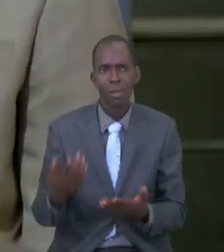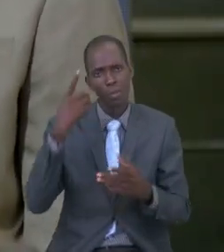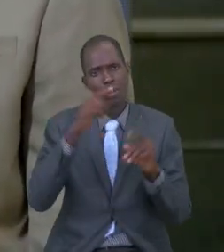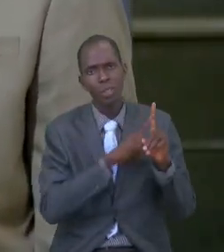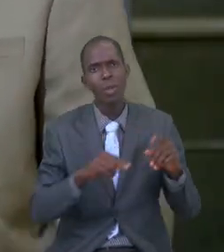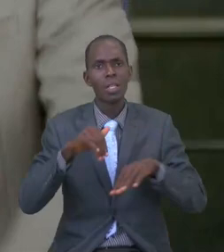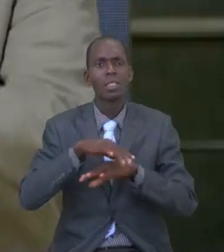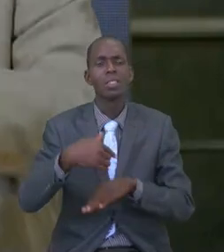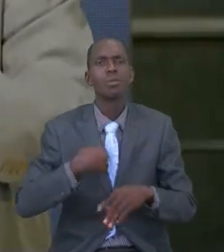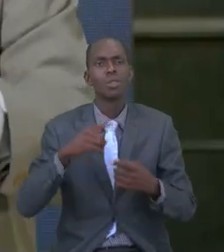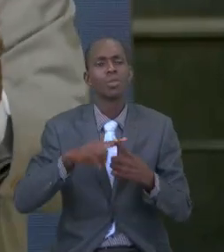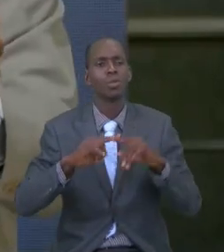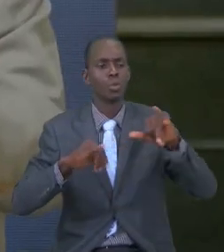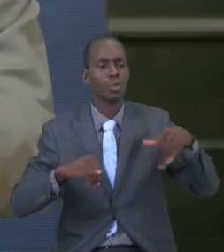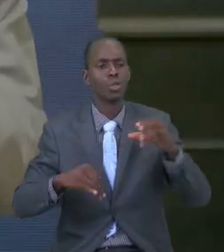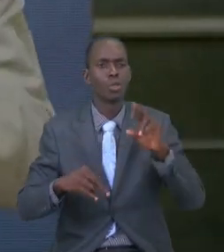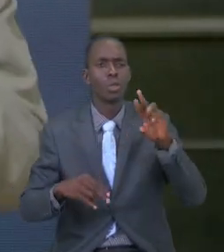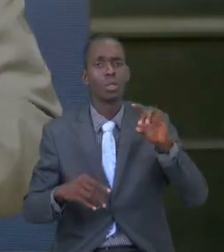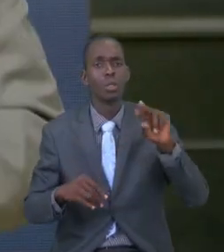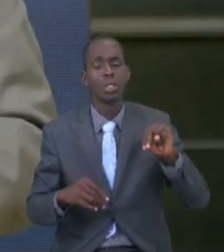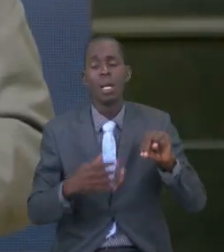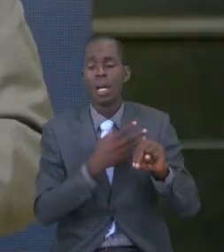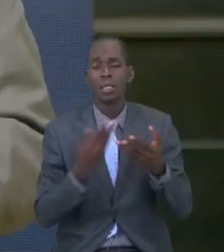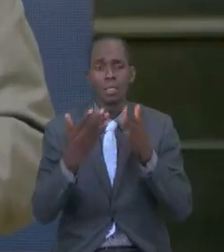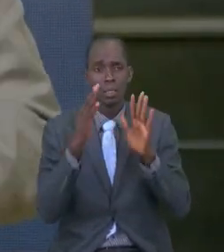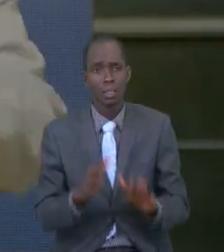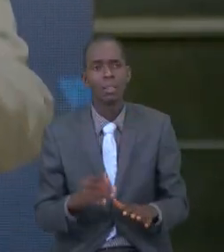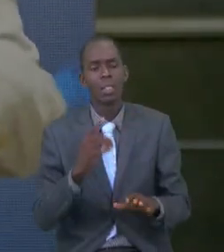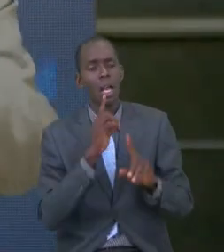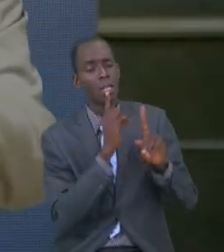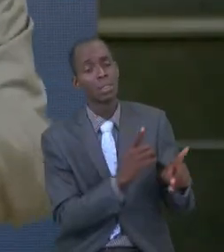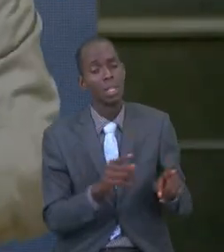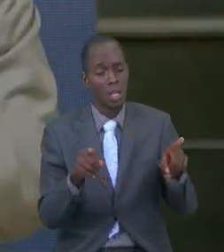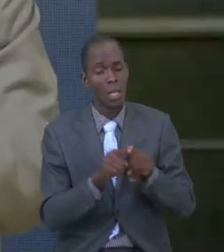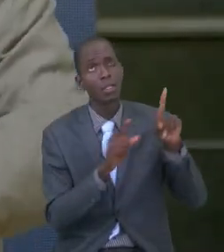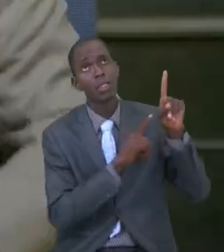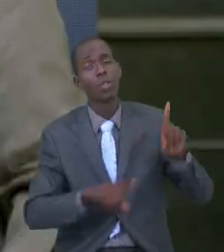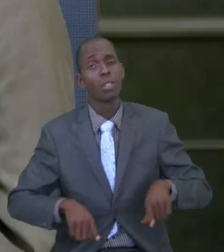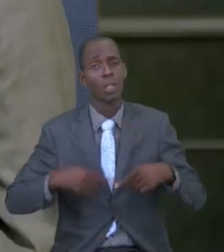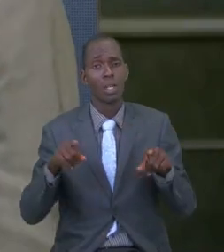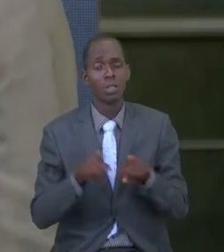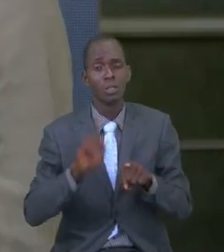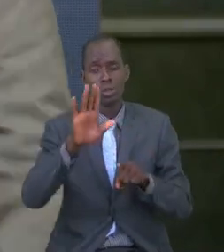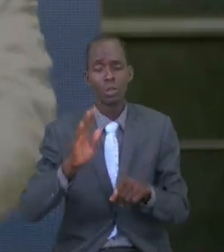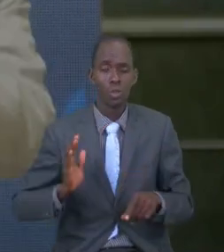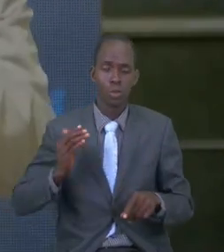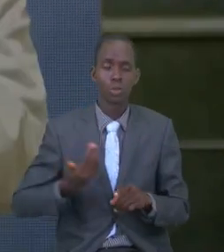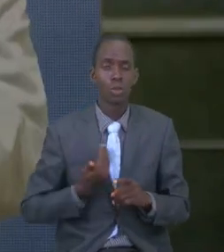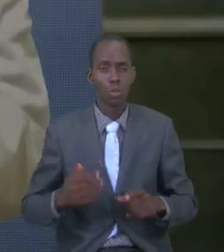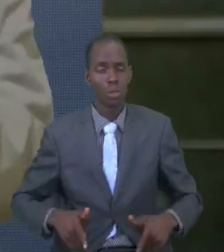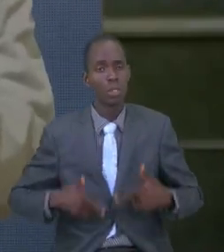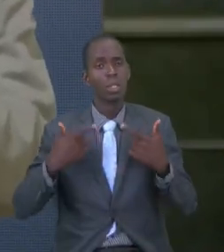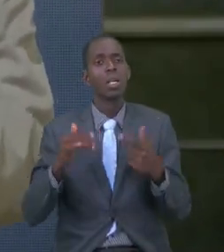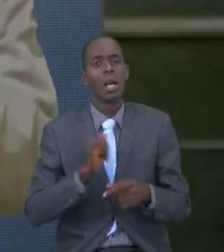to Jordan. And he said, as the Lord liveth, and as thy soul liveth, I will not leave thee.